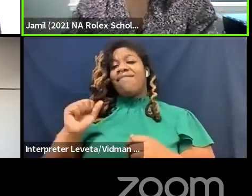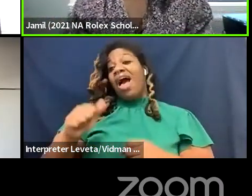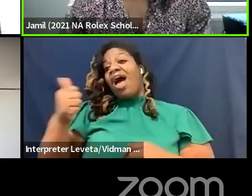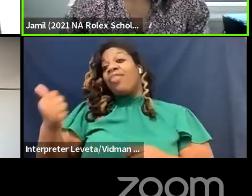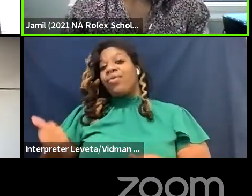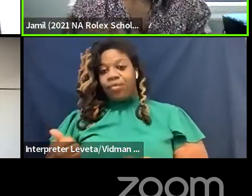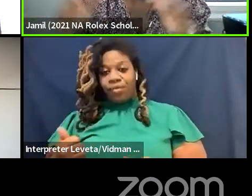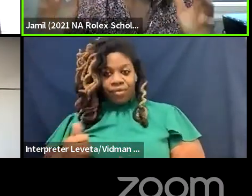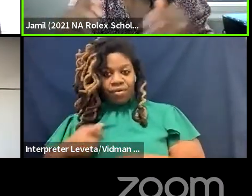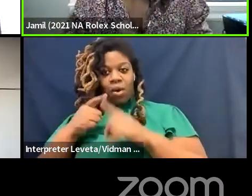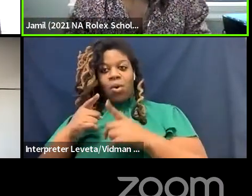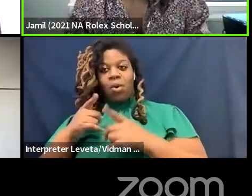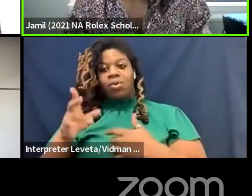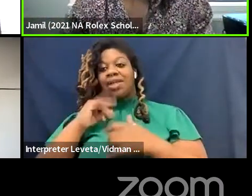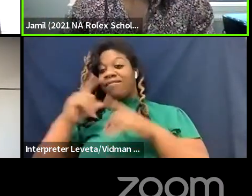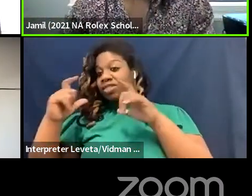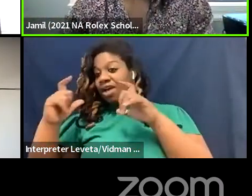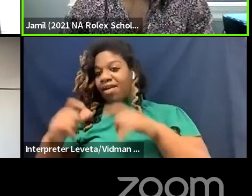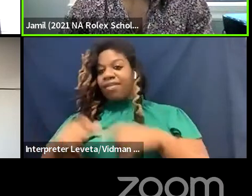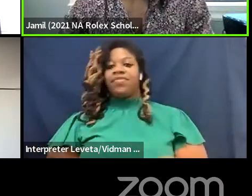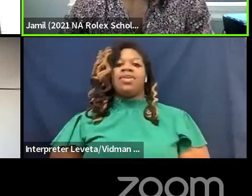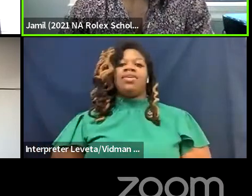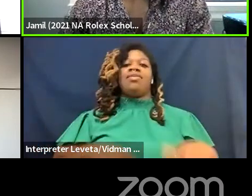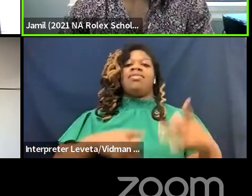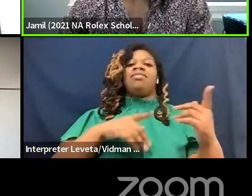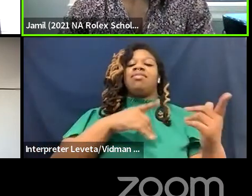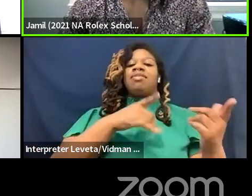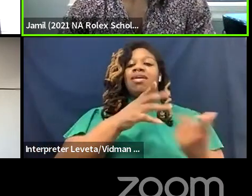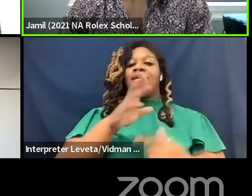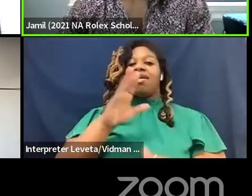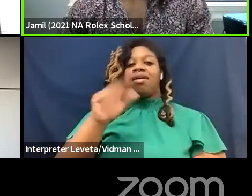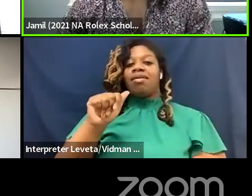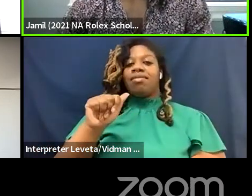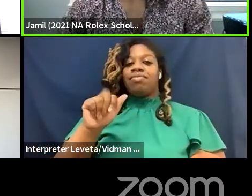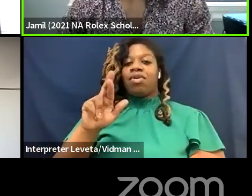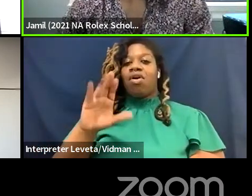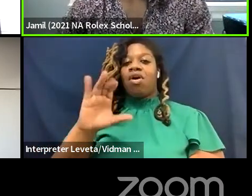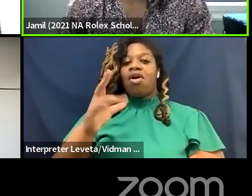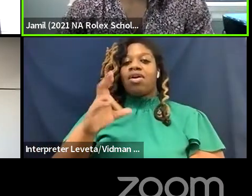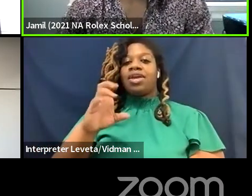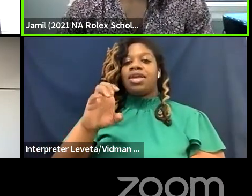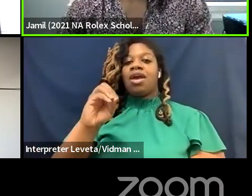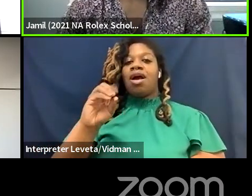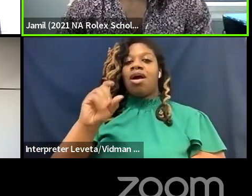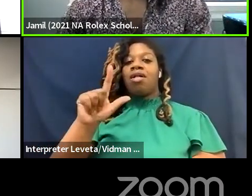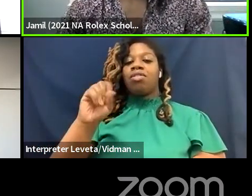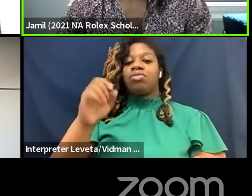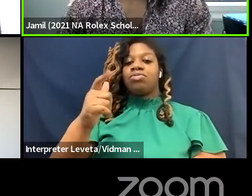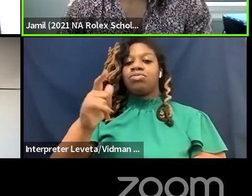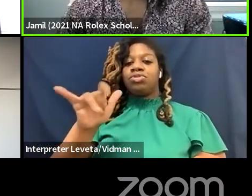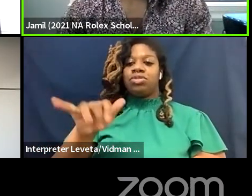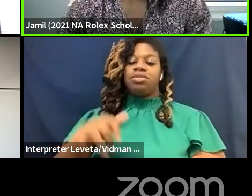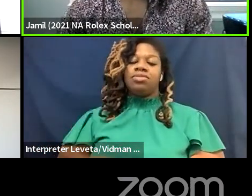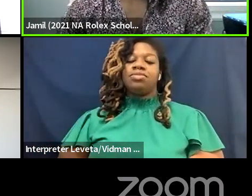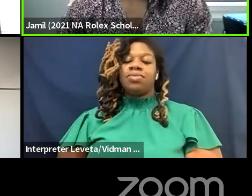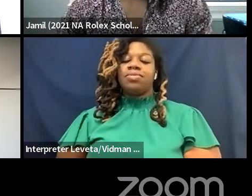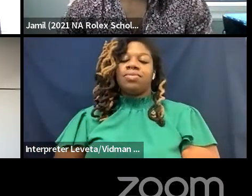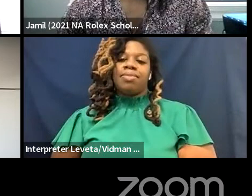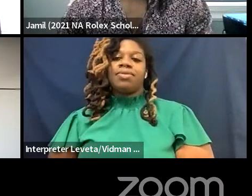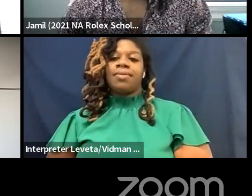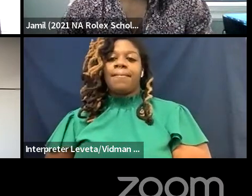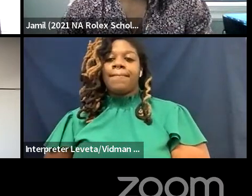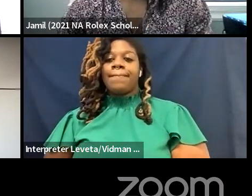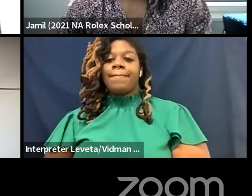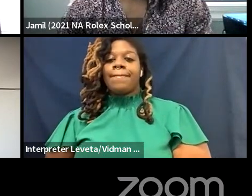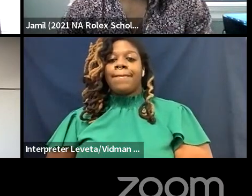archaeology, but those are kind of like my main ones. So yeah, that's kind of what the scholarship is about in a nutshell. Sweet. And I